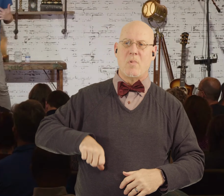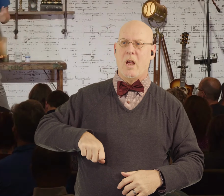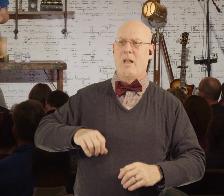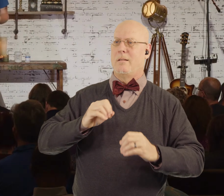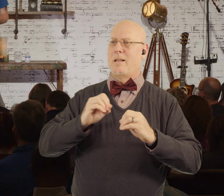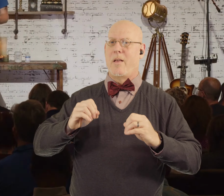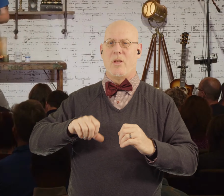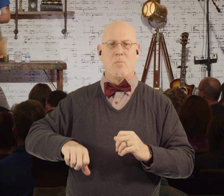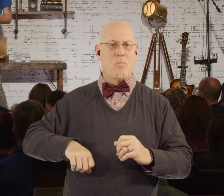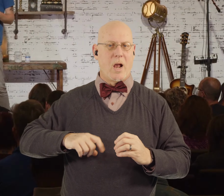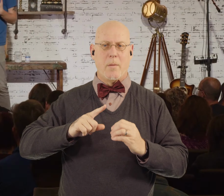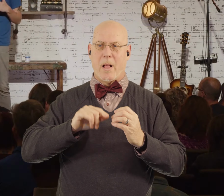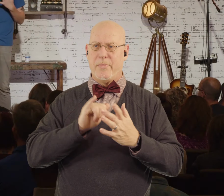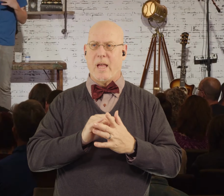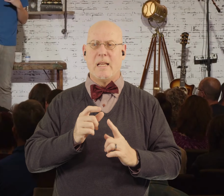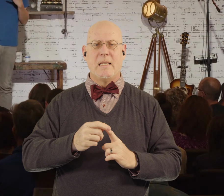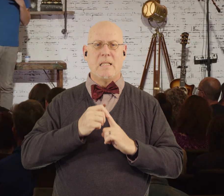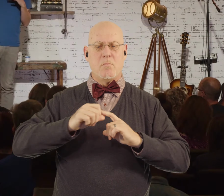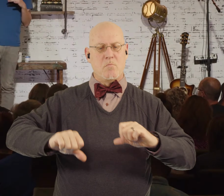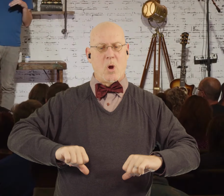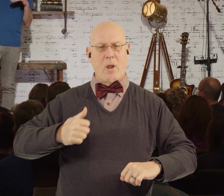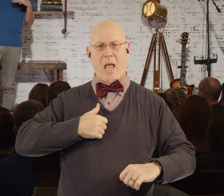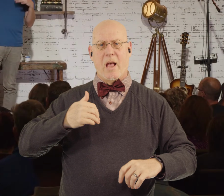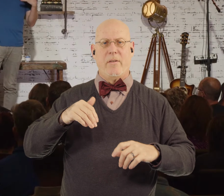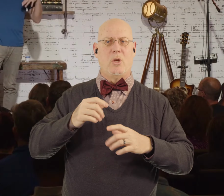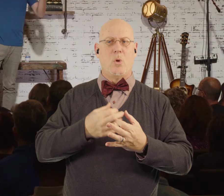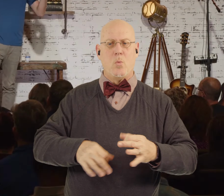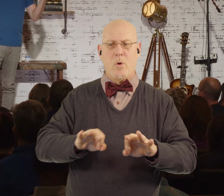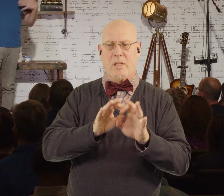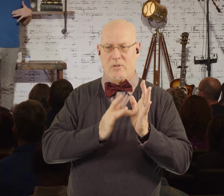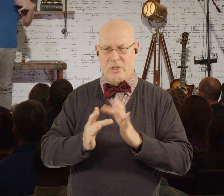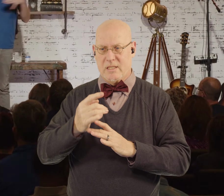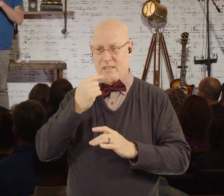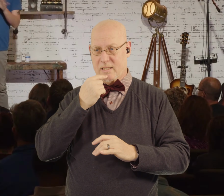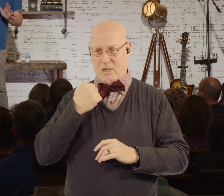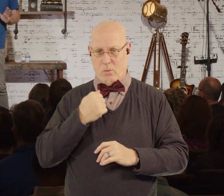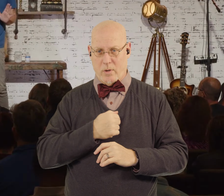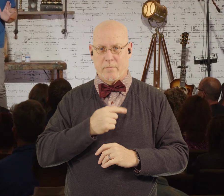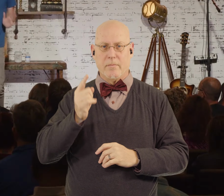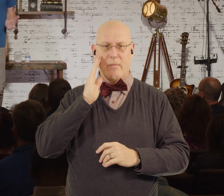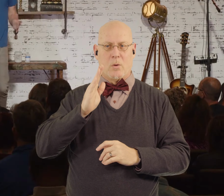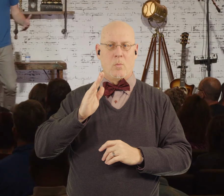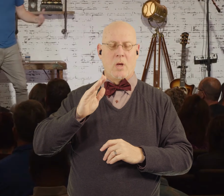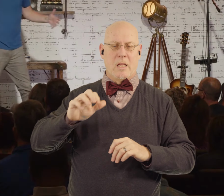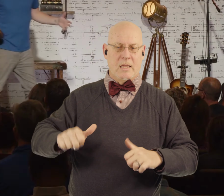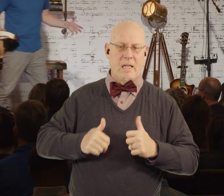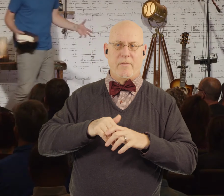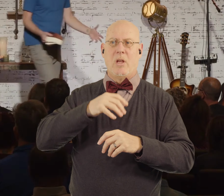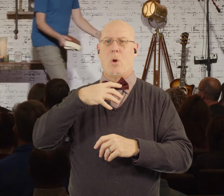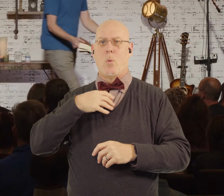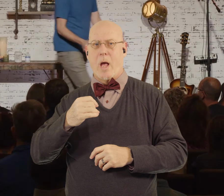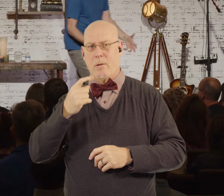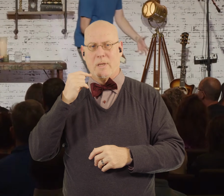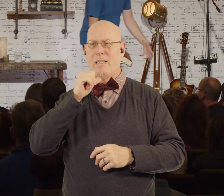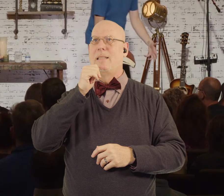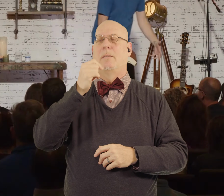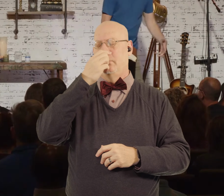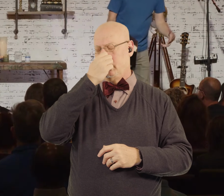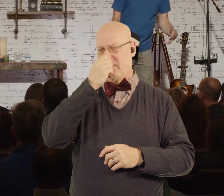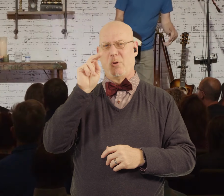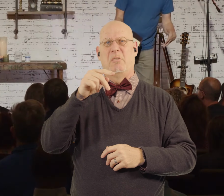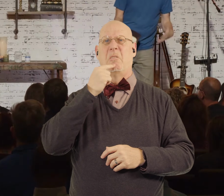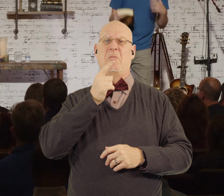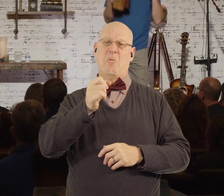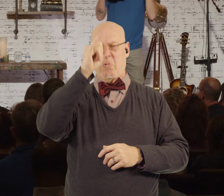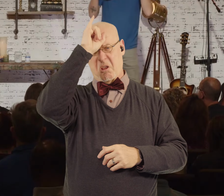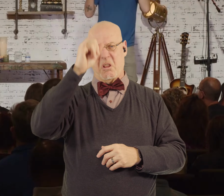the pride, because there's nothing to be proud about except for the boast that we have in the worthiness of Jesus, who says to us, you will walk in white,